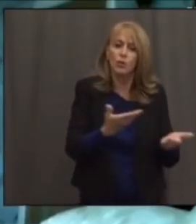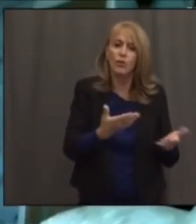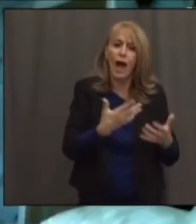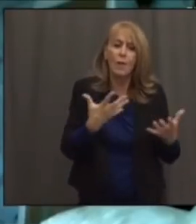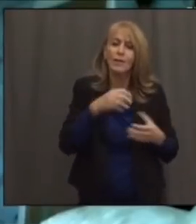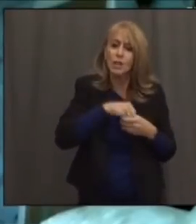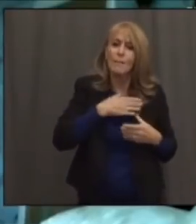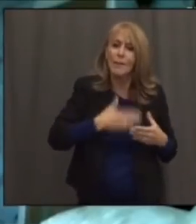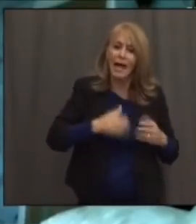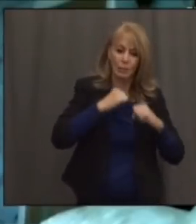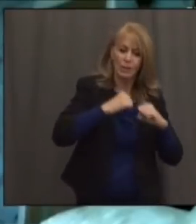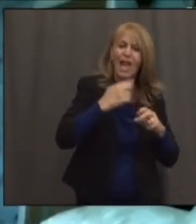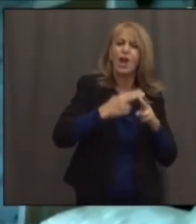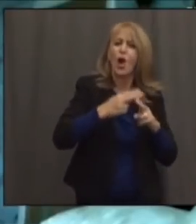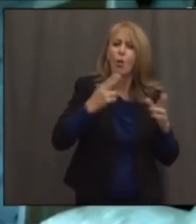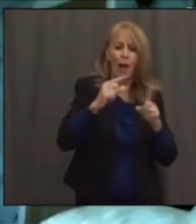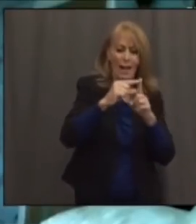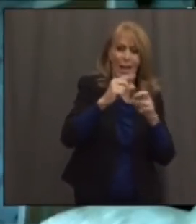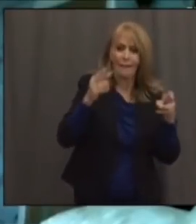antibodies that we have.